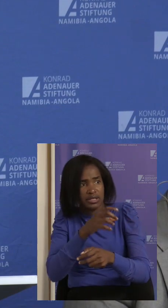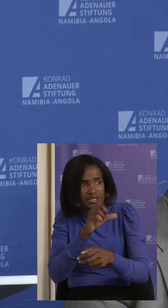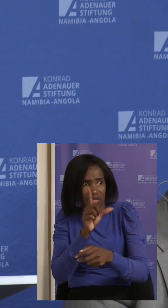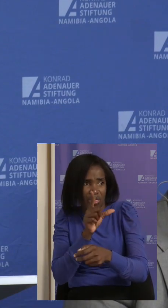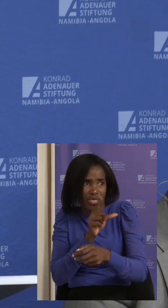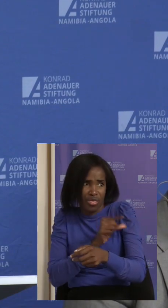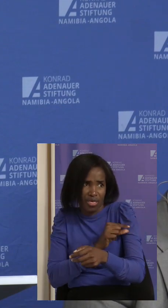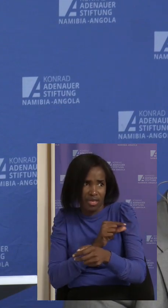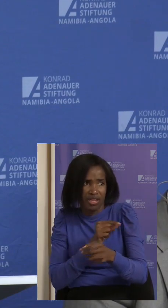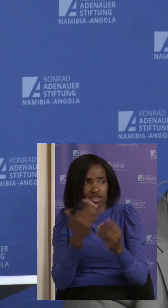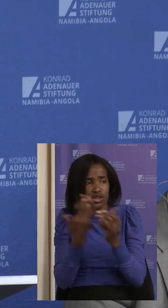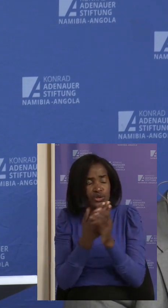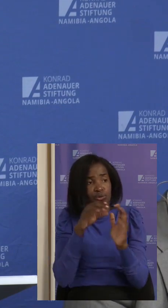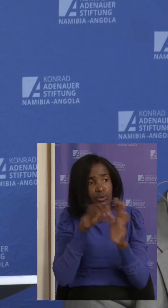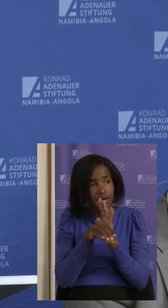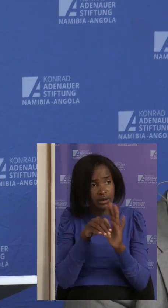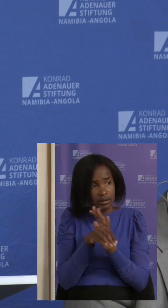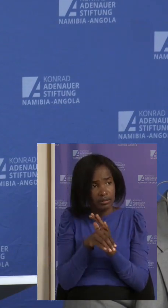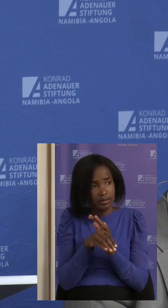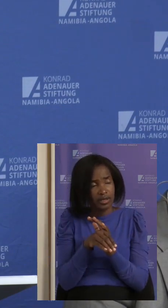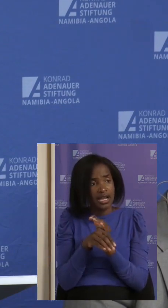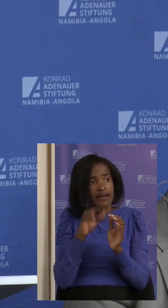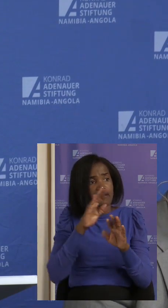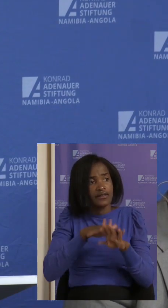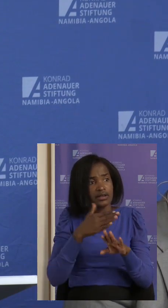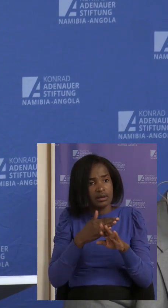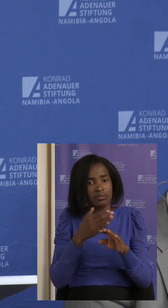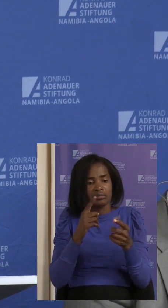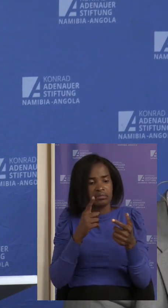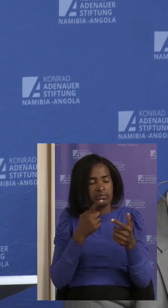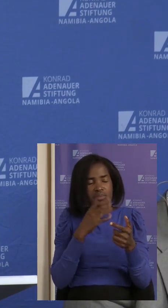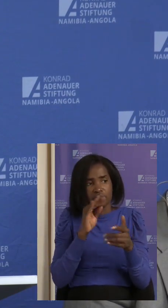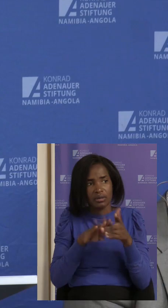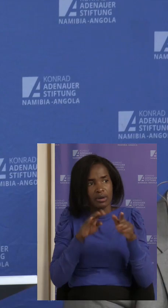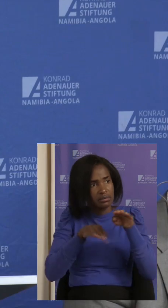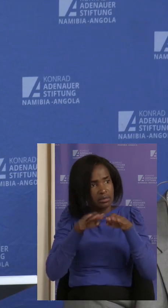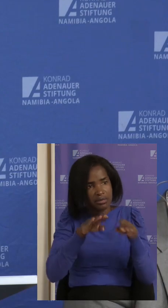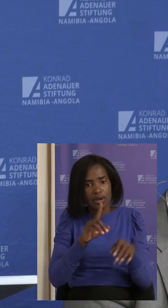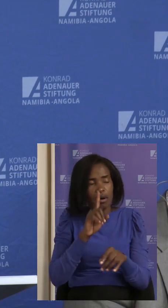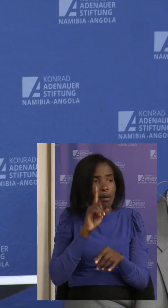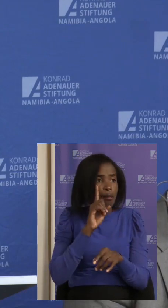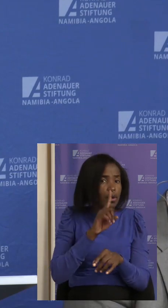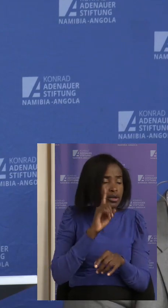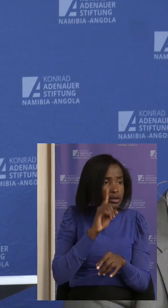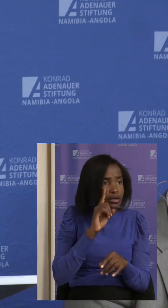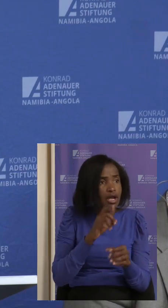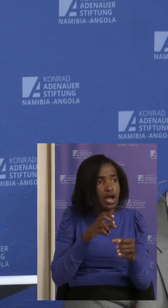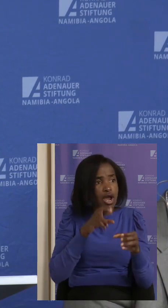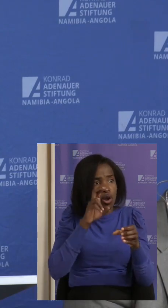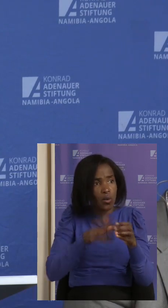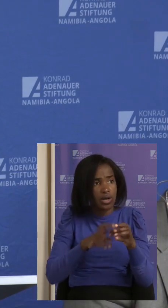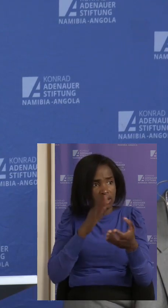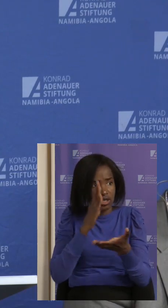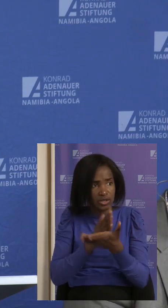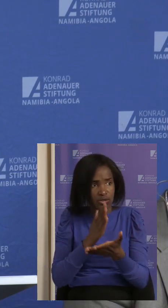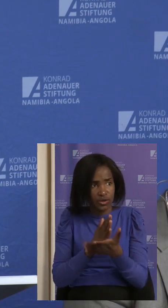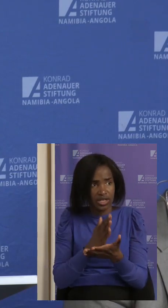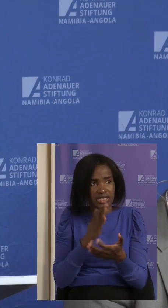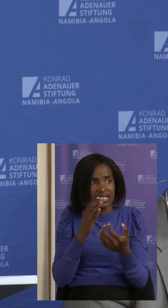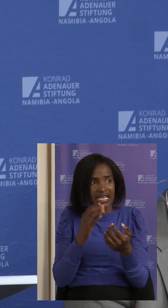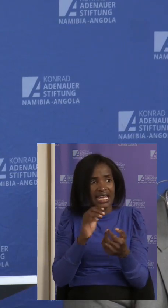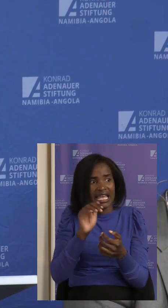new curriculum. So it takes me back as well to implementation, monitoring, as well as quality assurance, particularly in